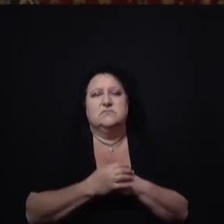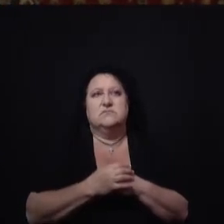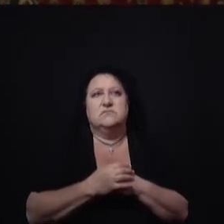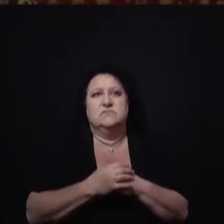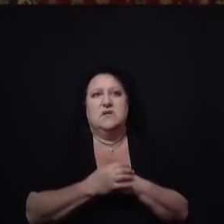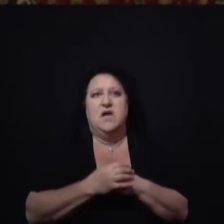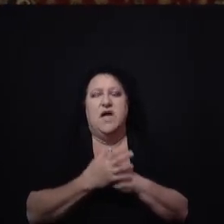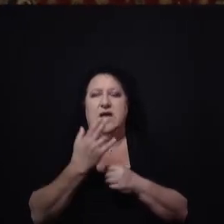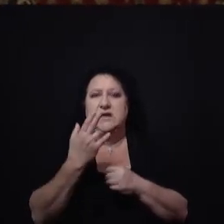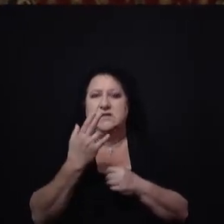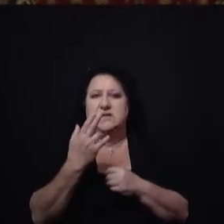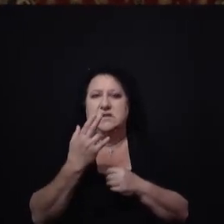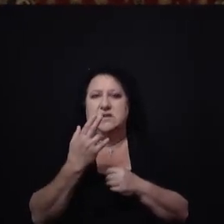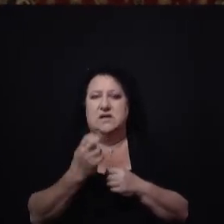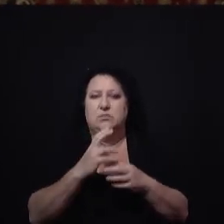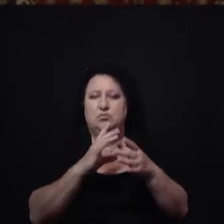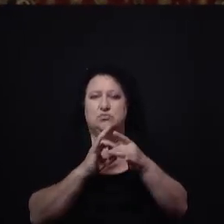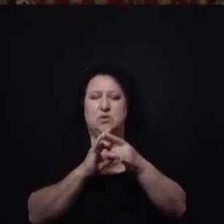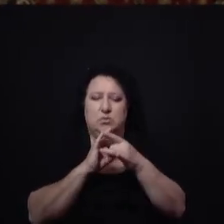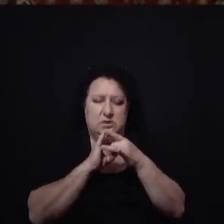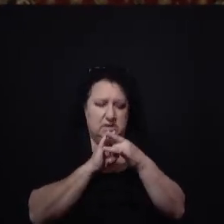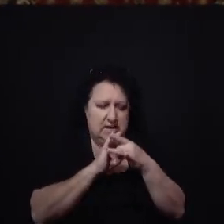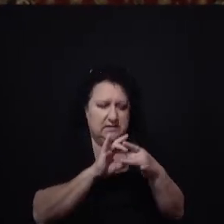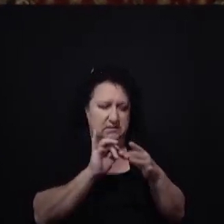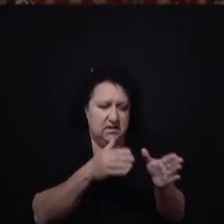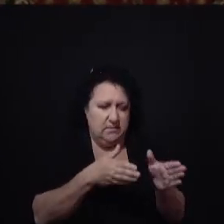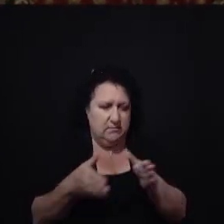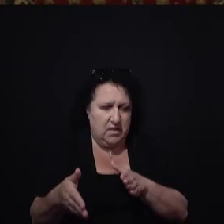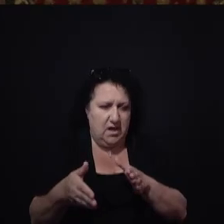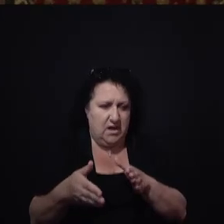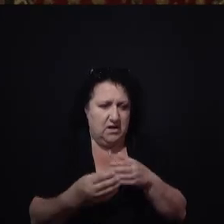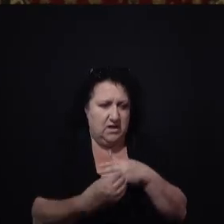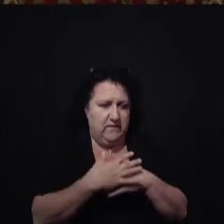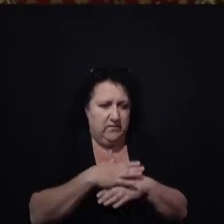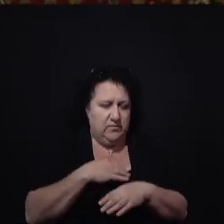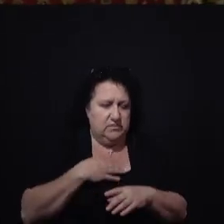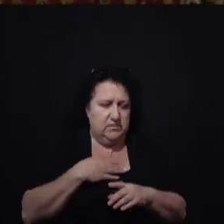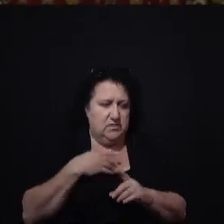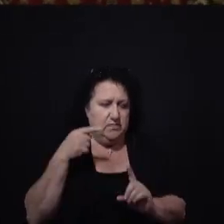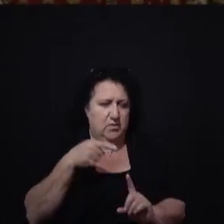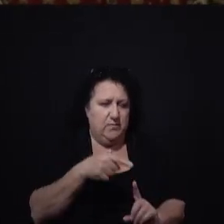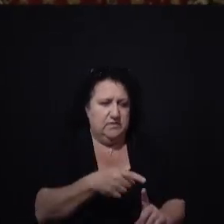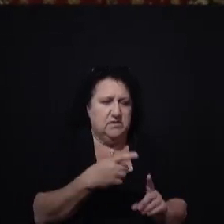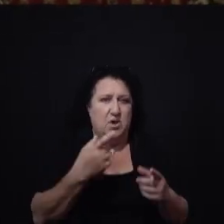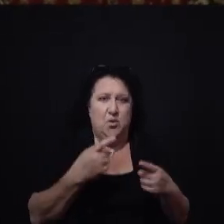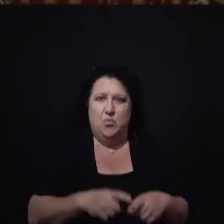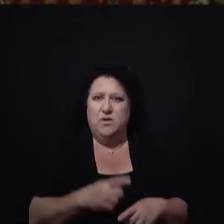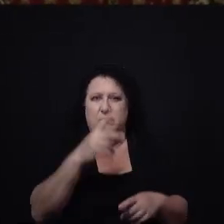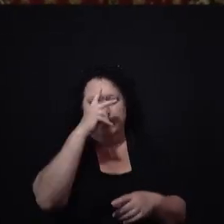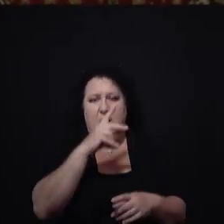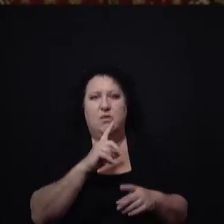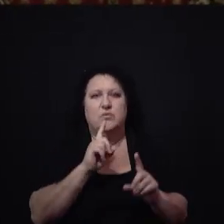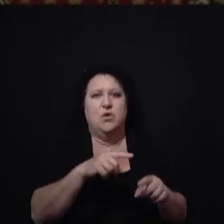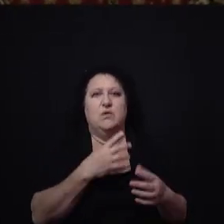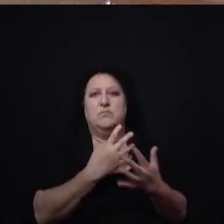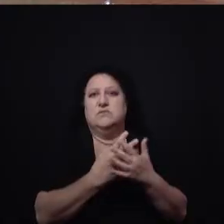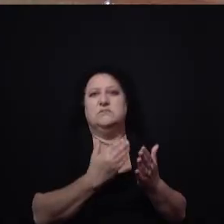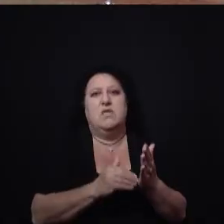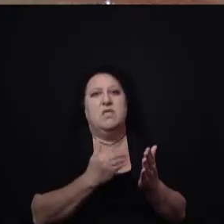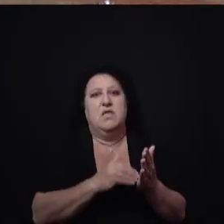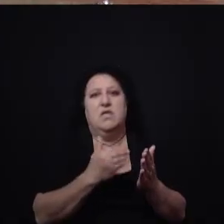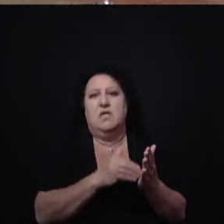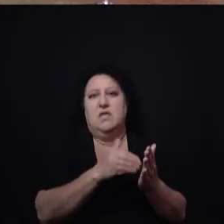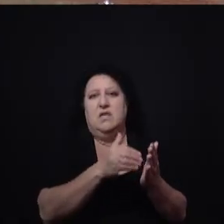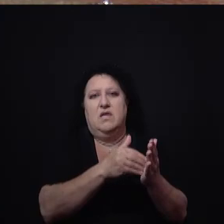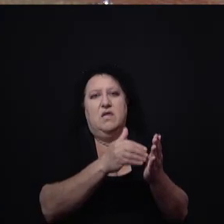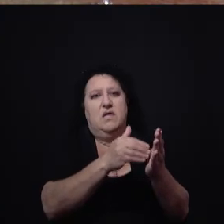meant for his own purpose that even when he would find himself in prison again and again and again for the sake of the gospel,